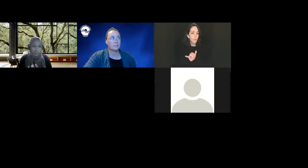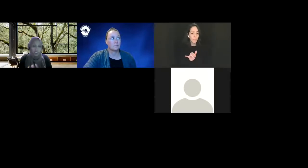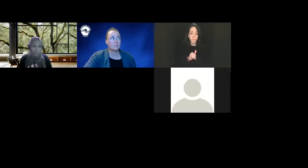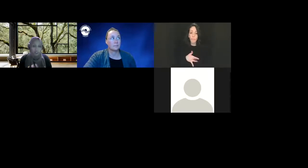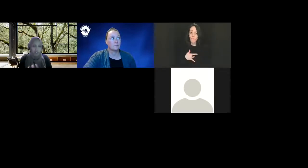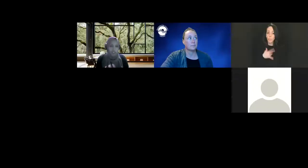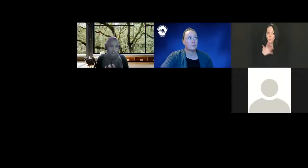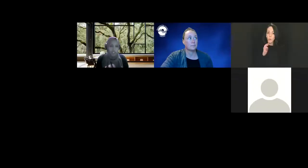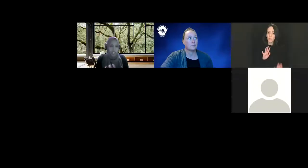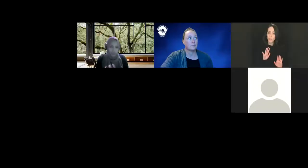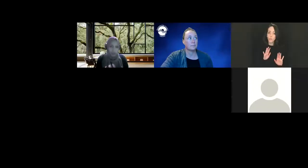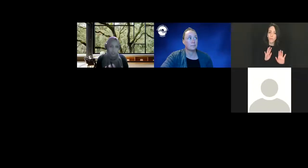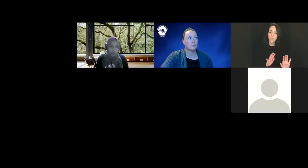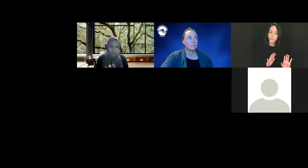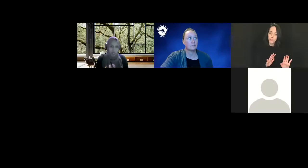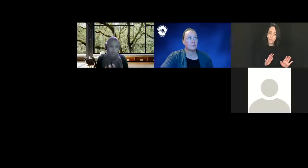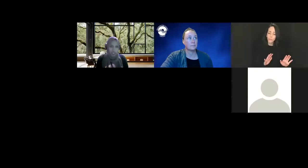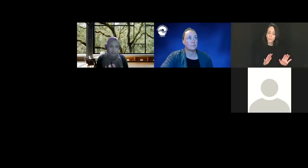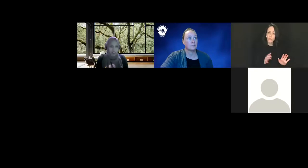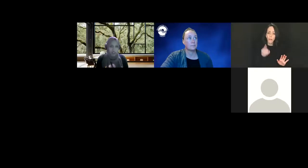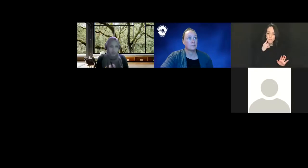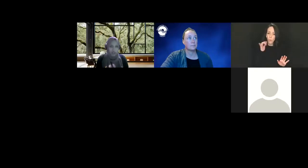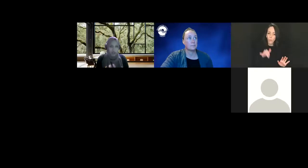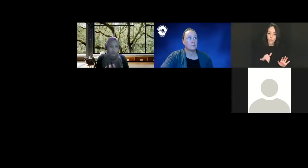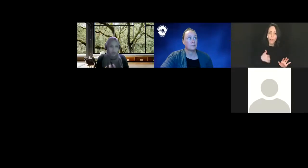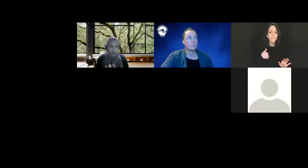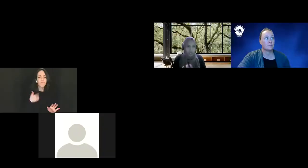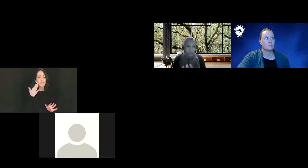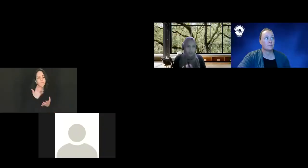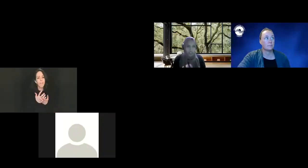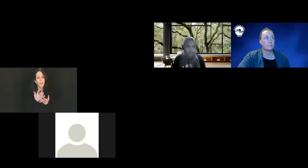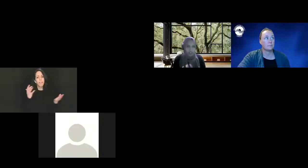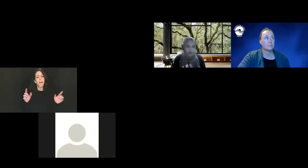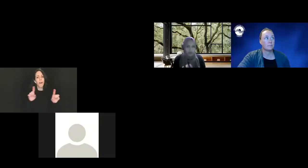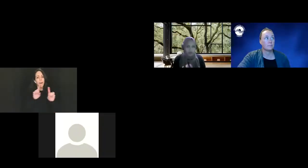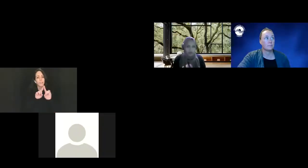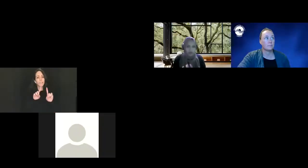that. I know there's a lot of competing priorities, but